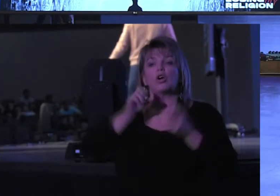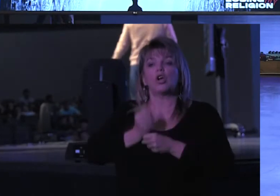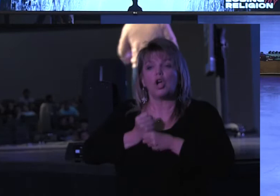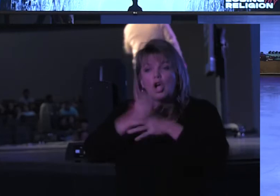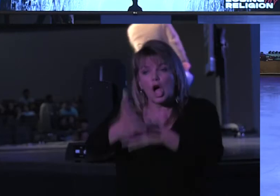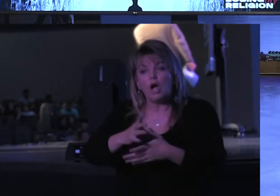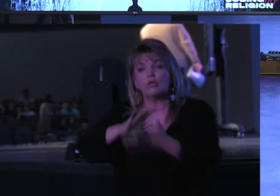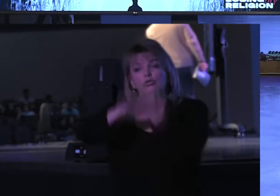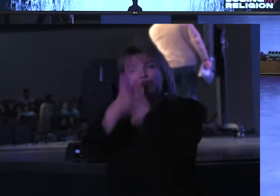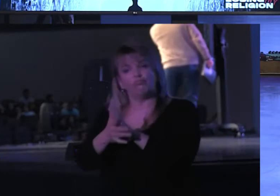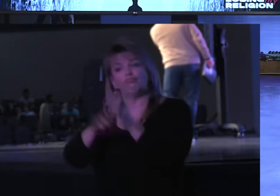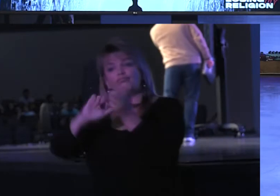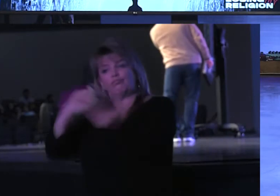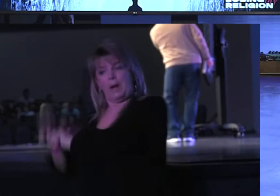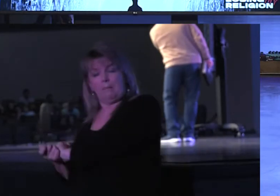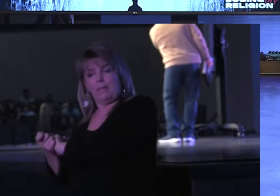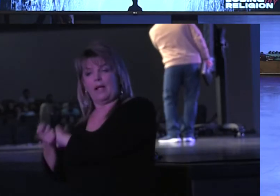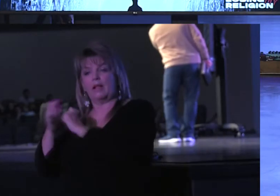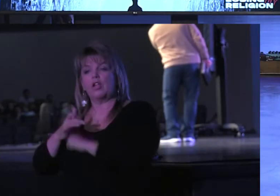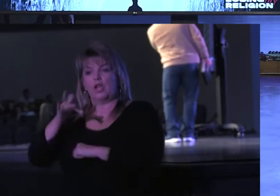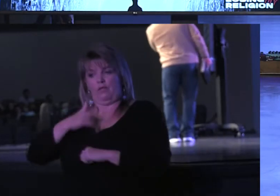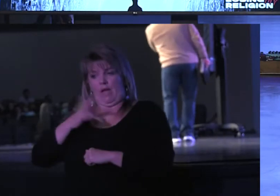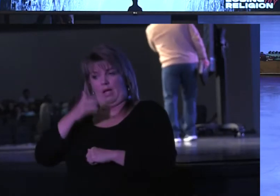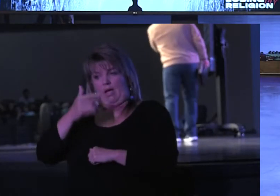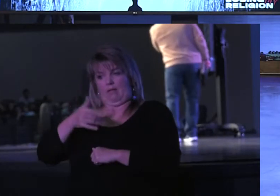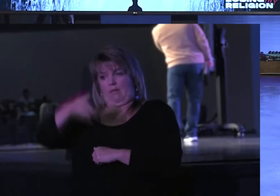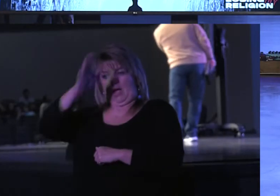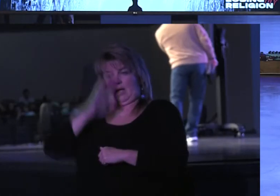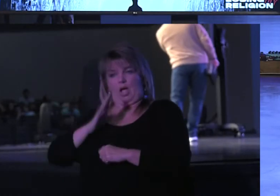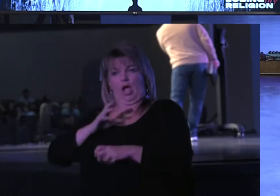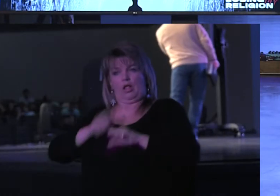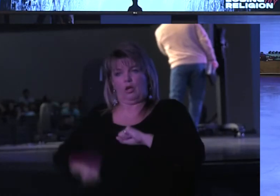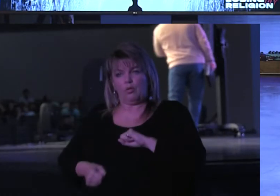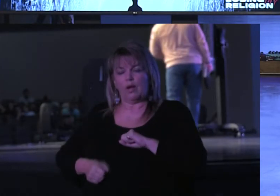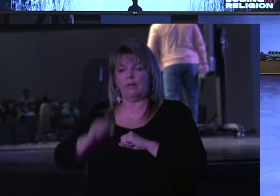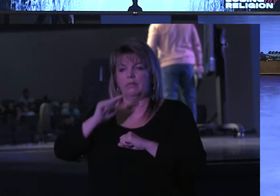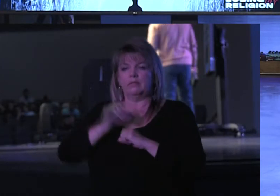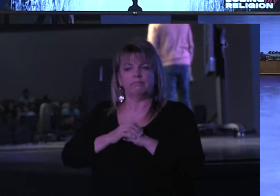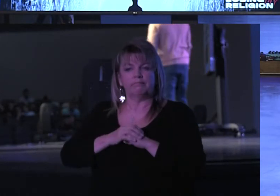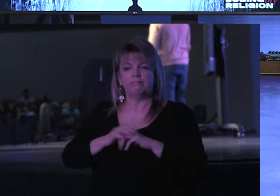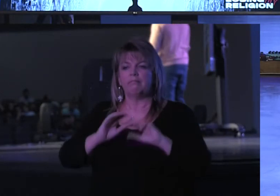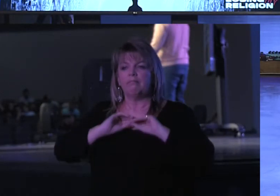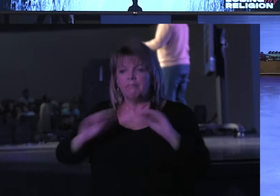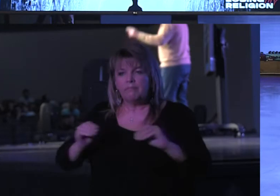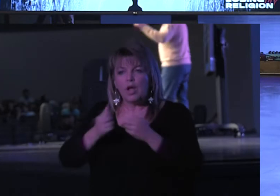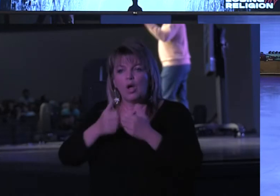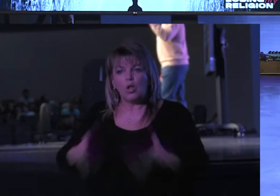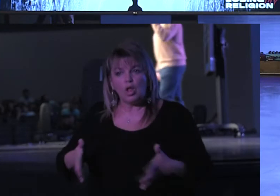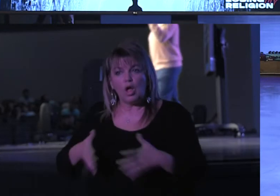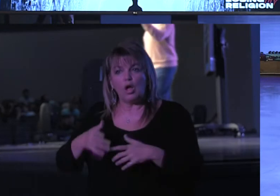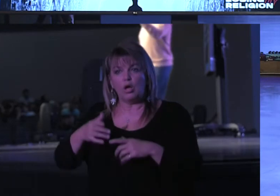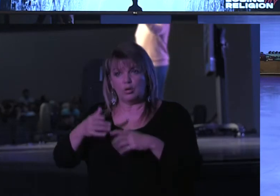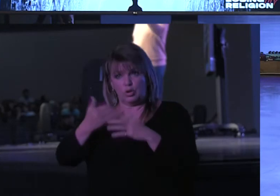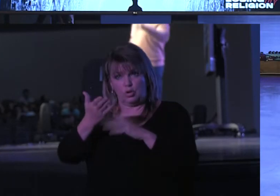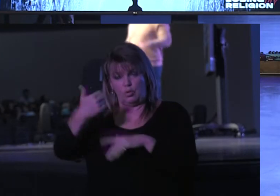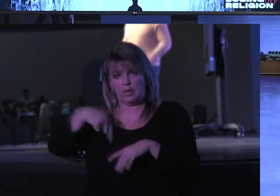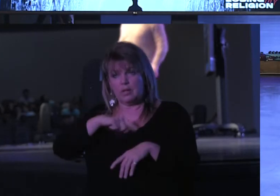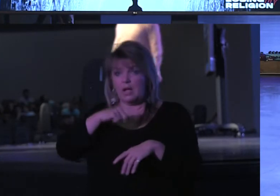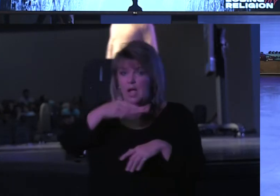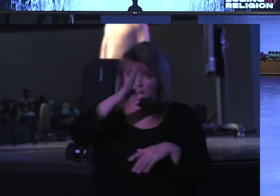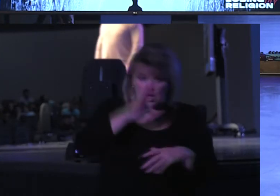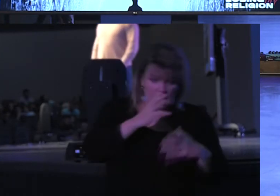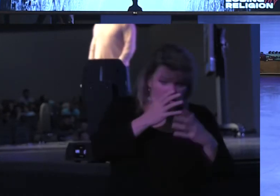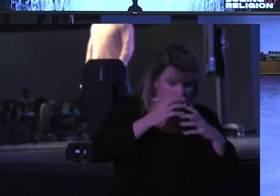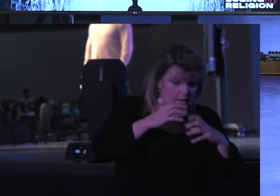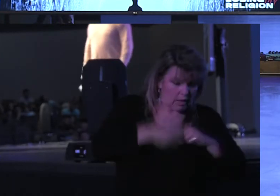repent. For you felt a godly grief so that you suffered no loss through us. Ah, what's the difference between godly